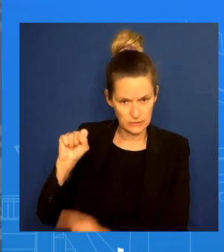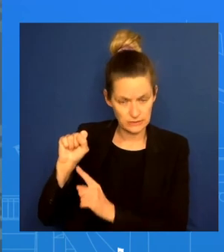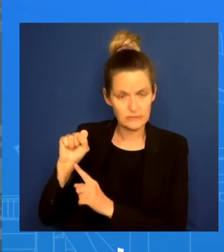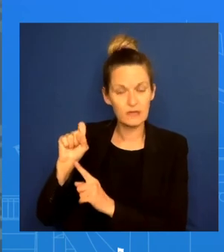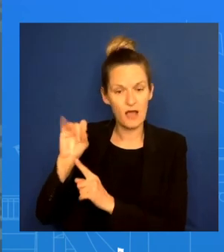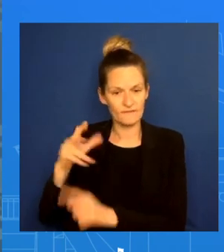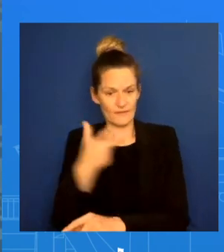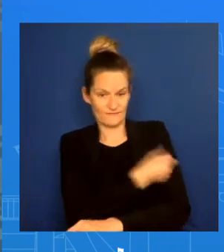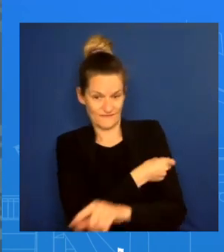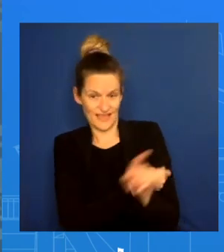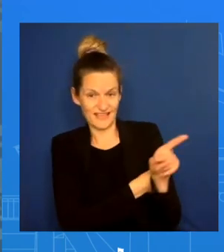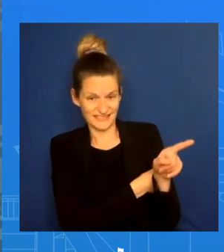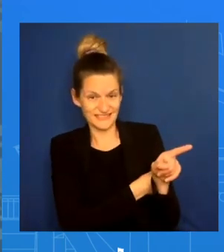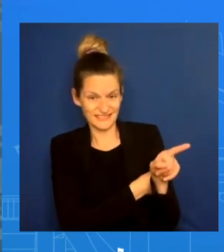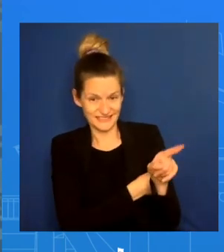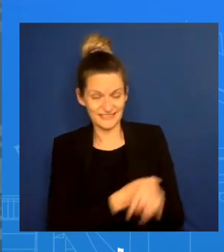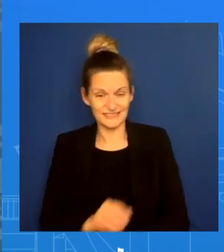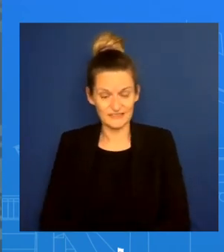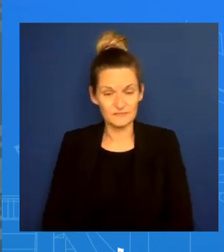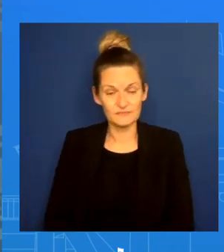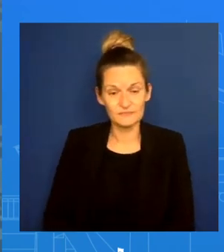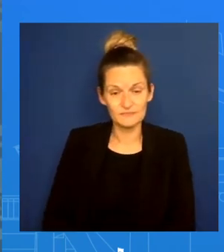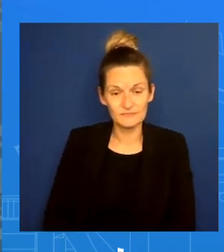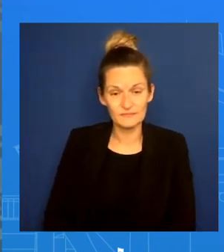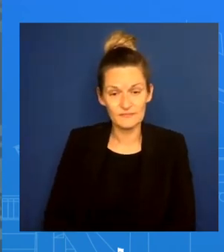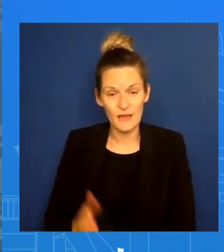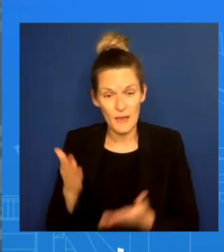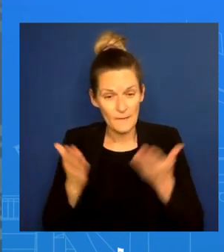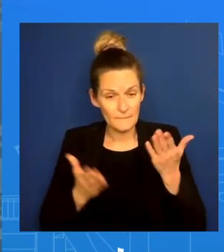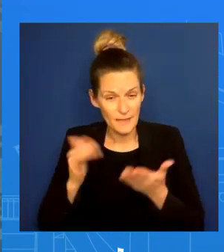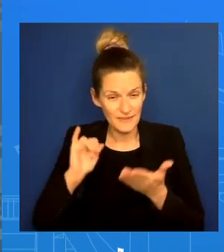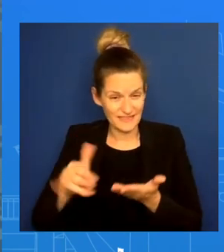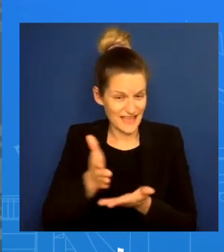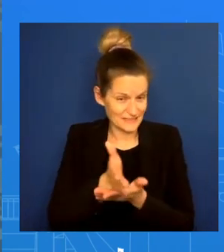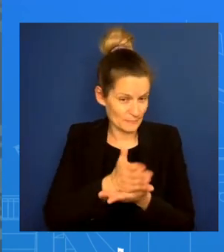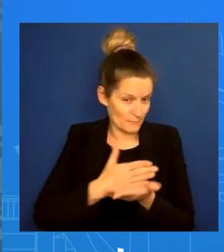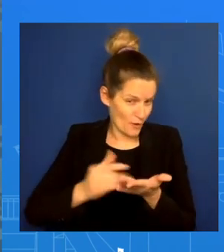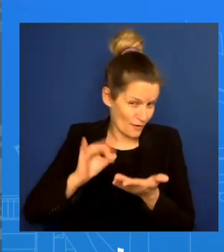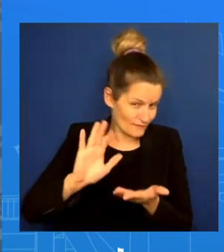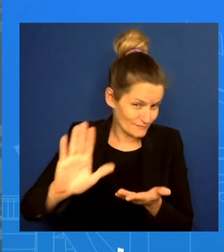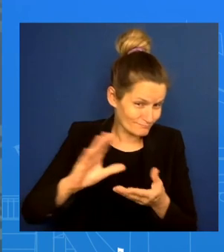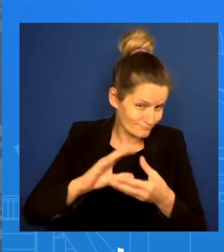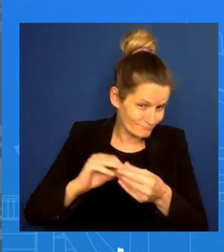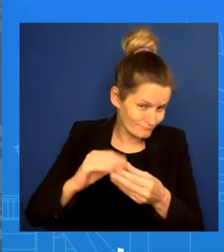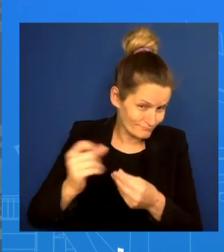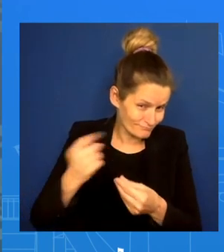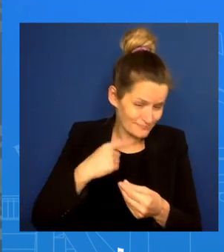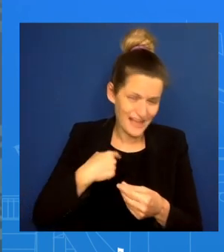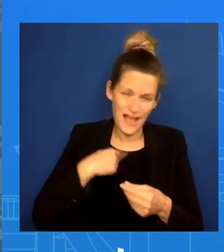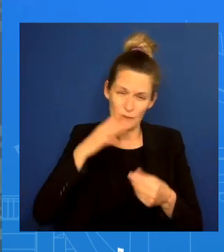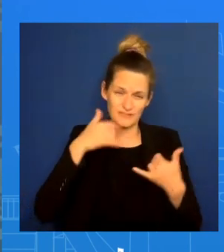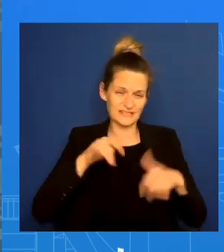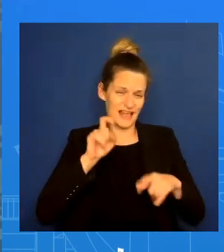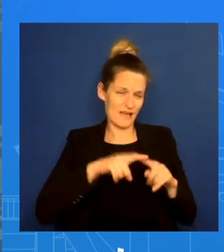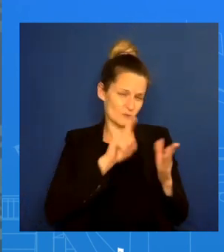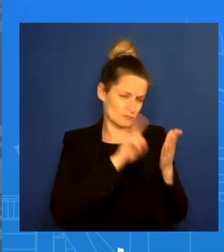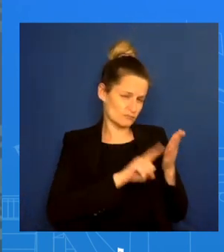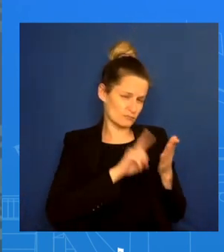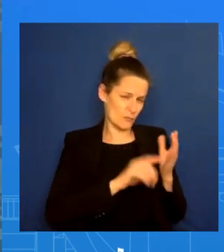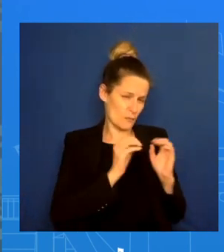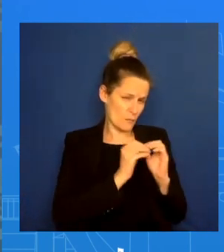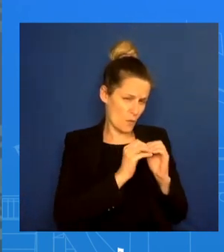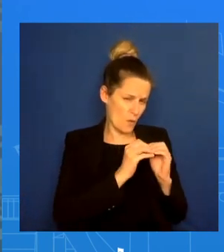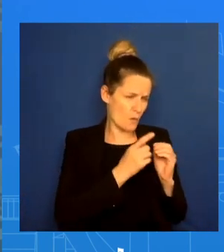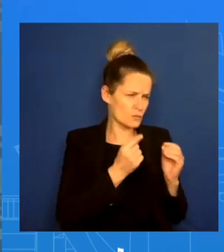not sure, maybe this is part of what you're speaking of. We would just have to dig in a little bit to see. But this is an important step forward in our plans